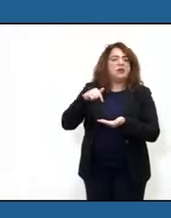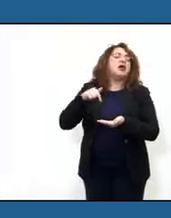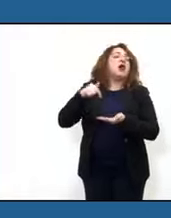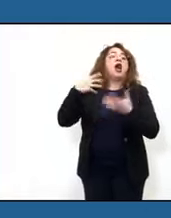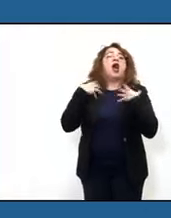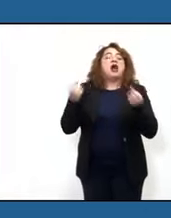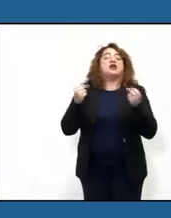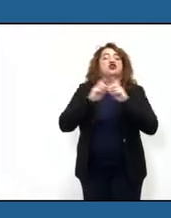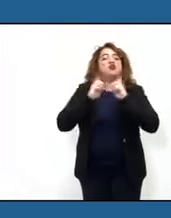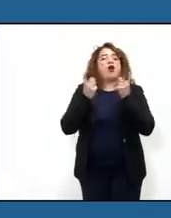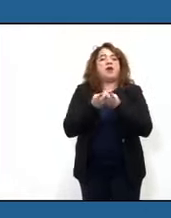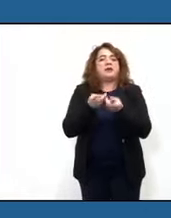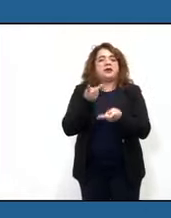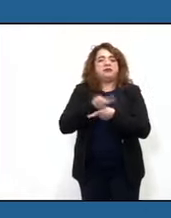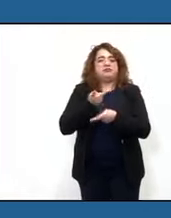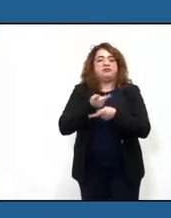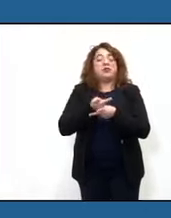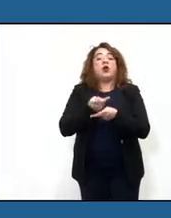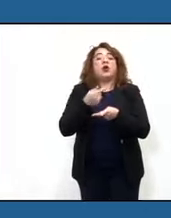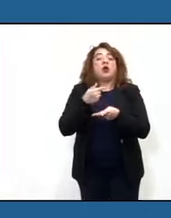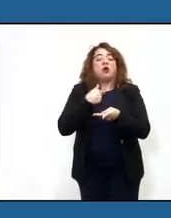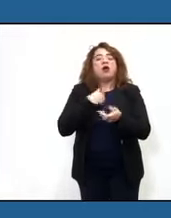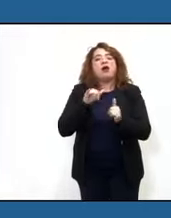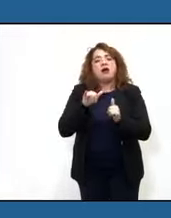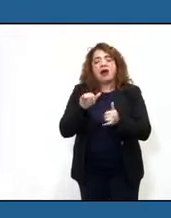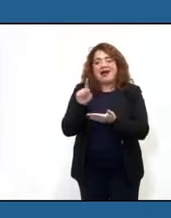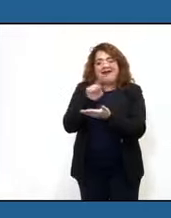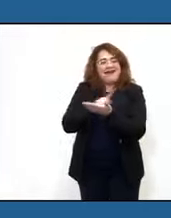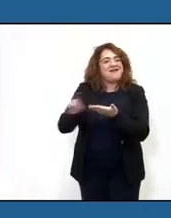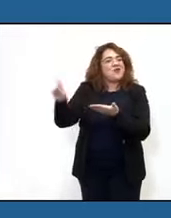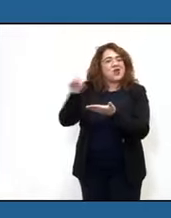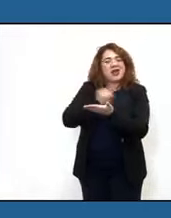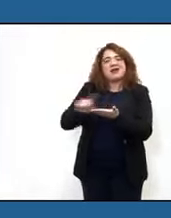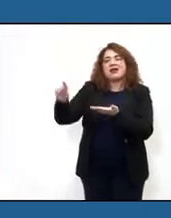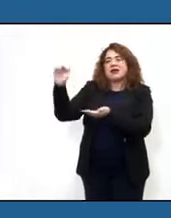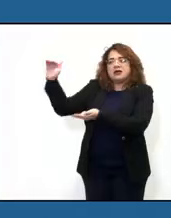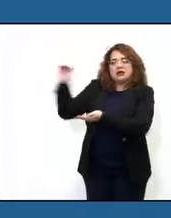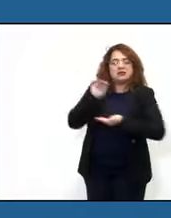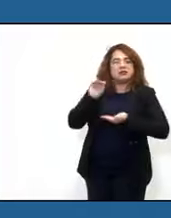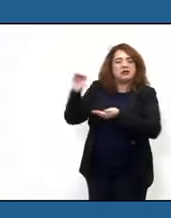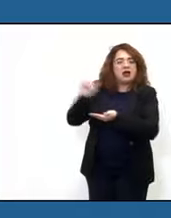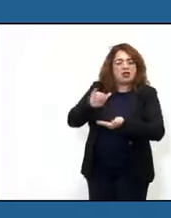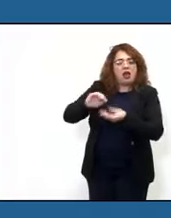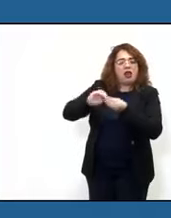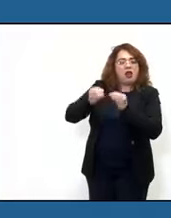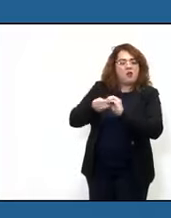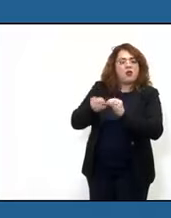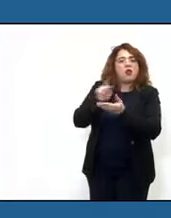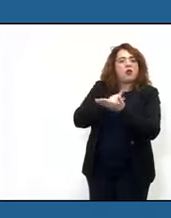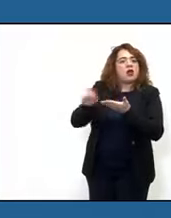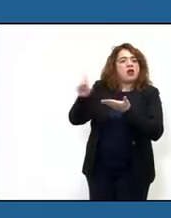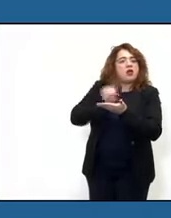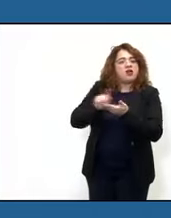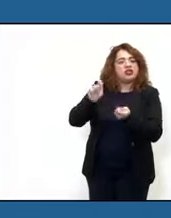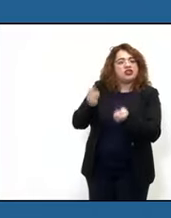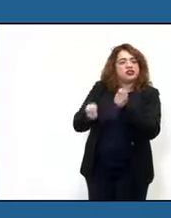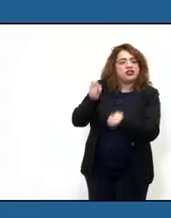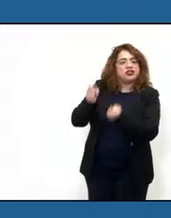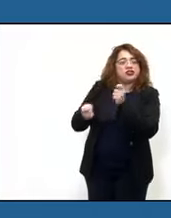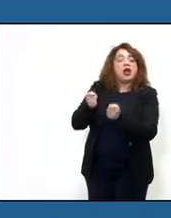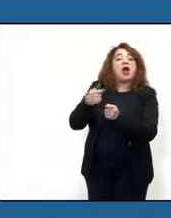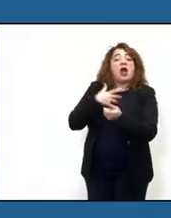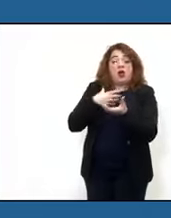department, or actually we learn each week of how much the allocation is, and then we support by providing direct allocations